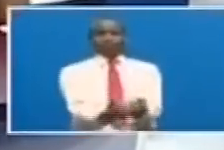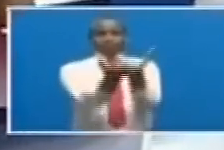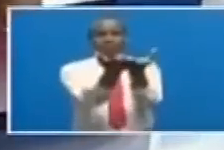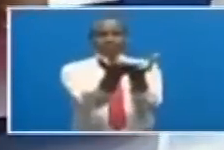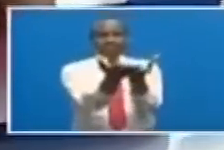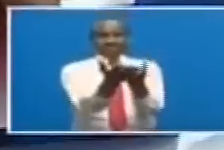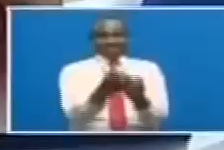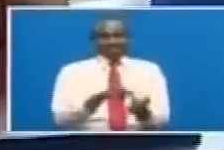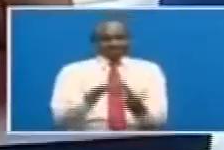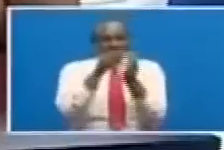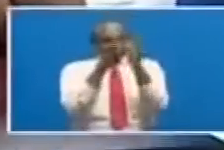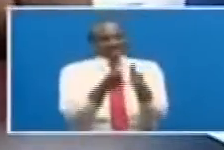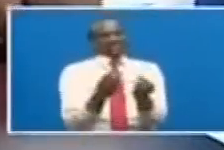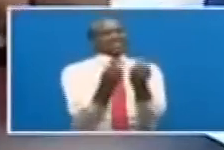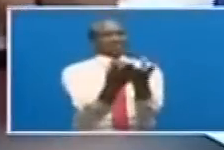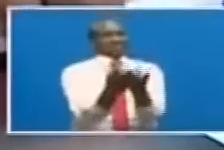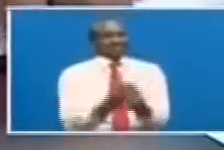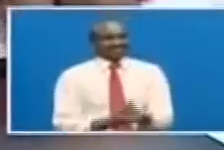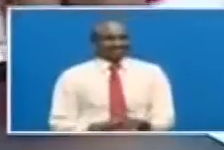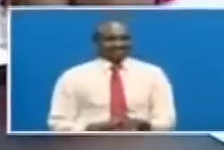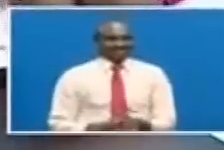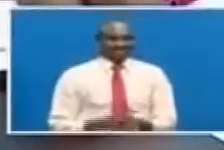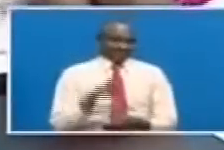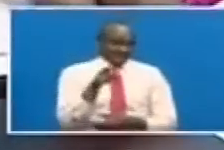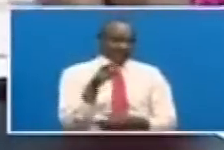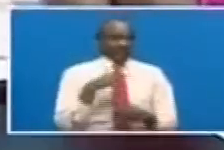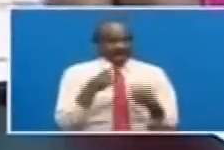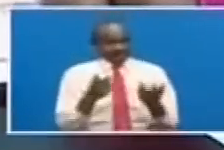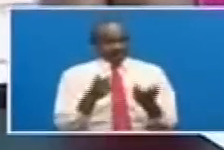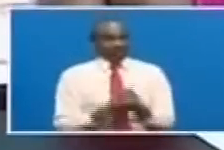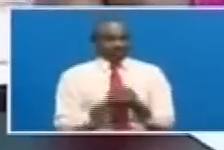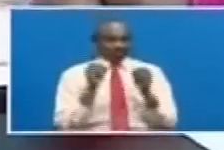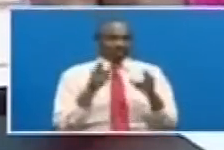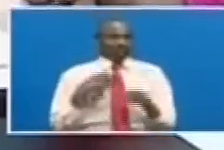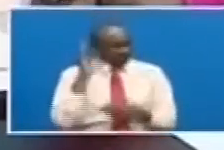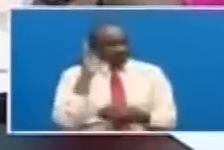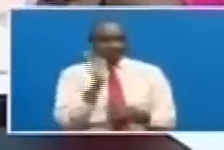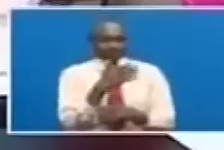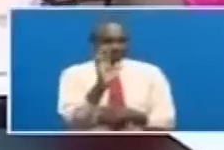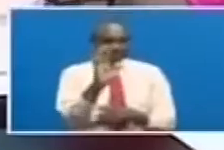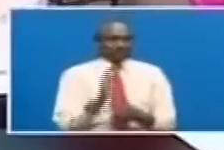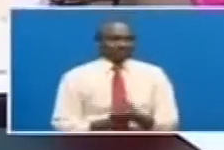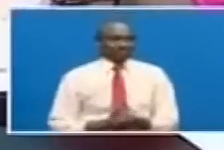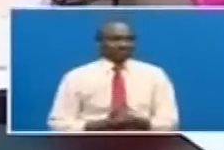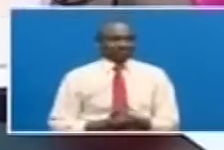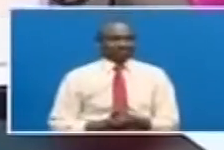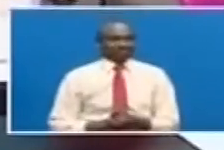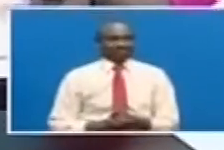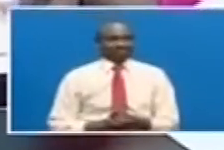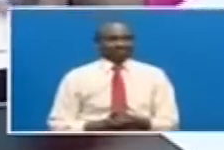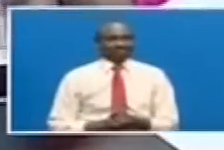Betty. Okay, you guys just want to warm my heart already. Okay, fine. Let's go. Let me hear it.